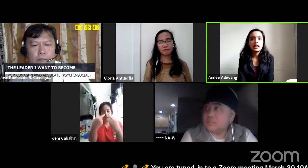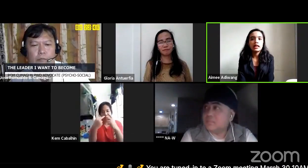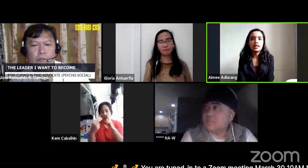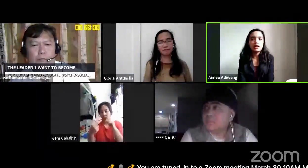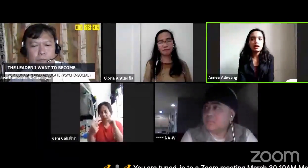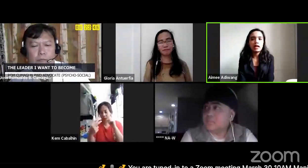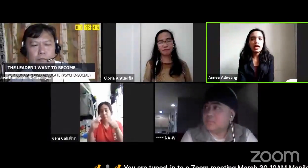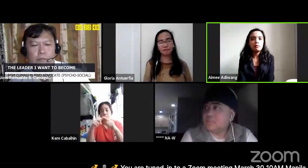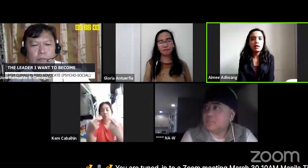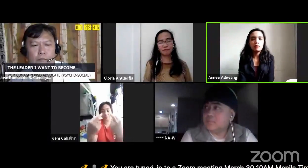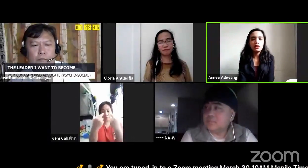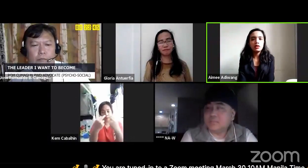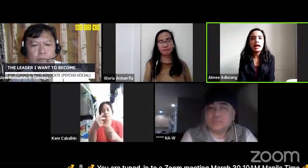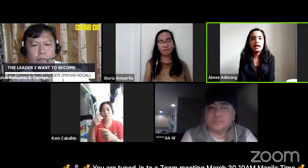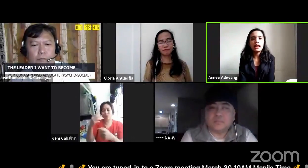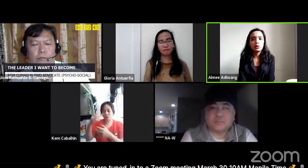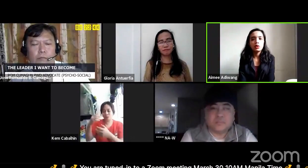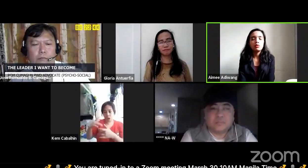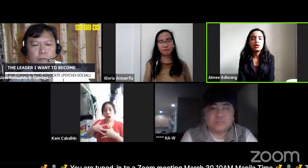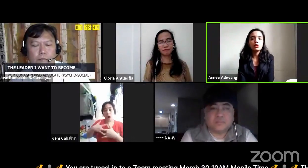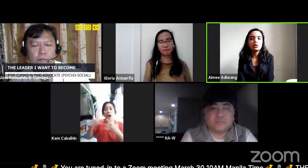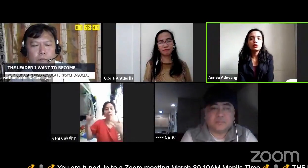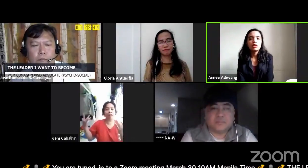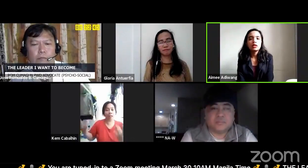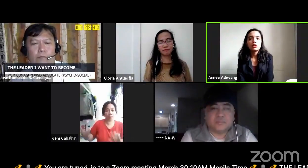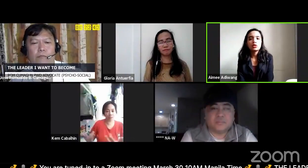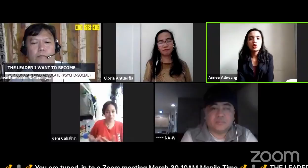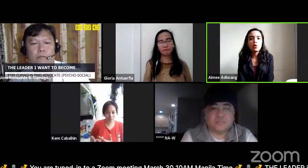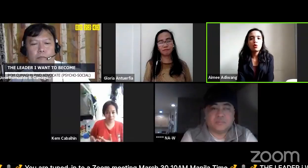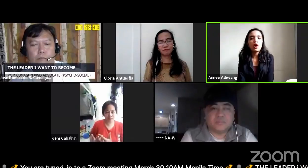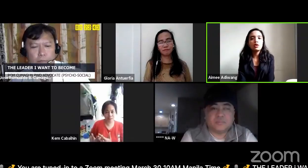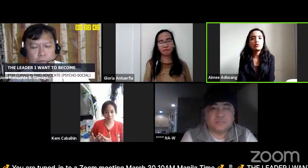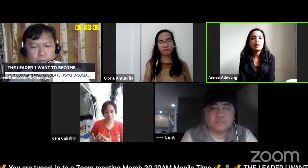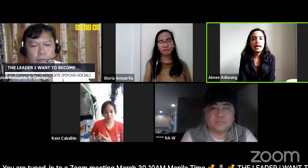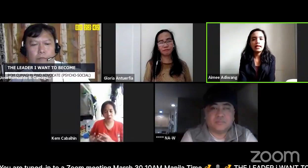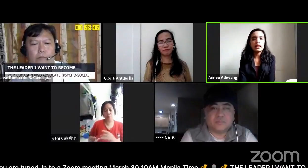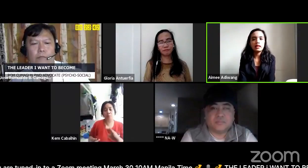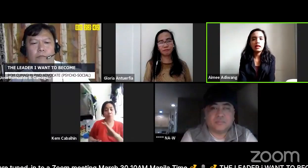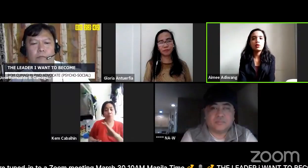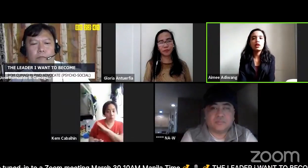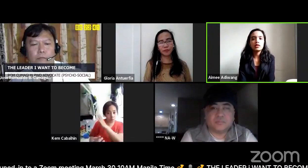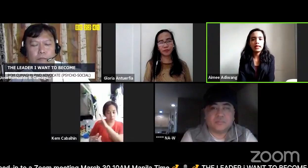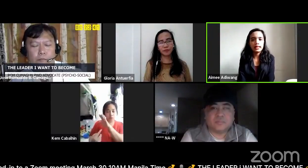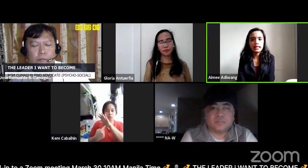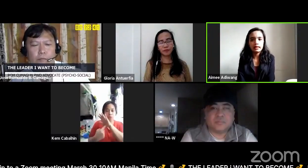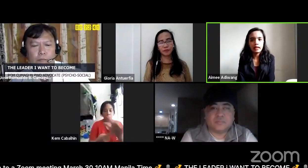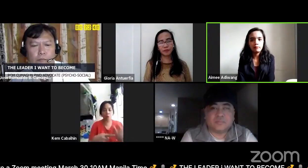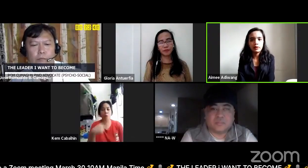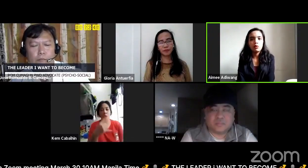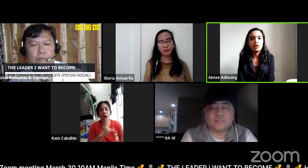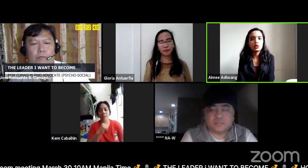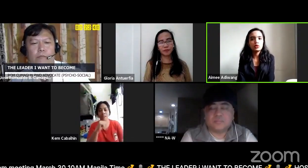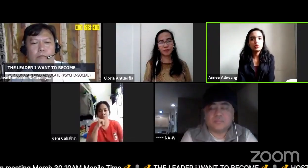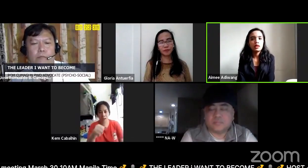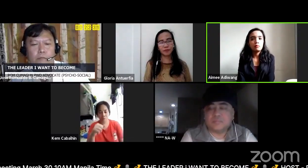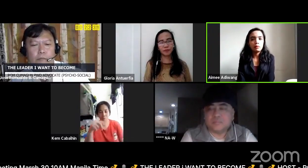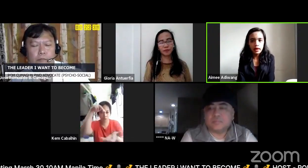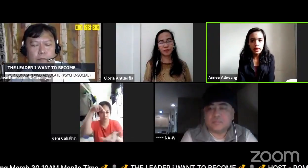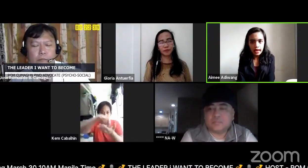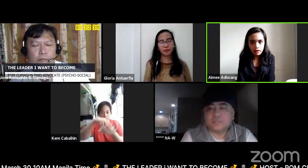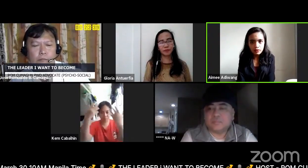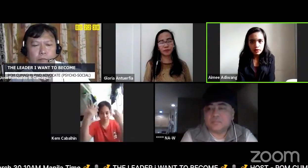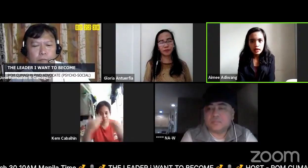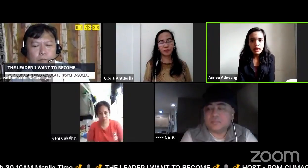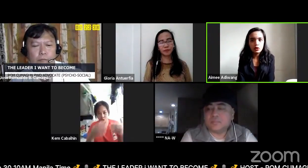skills ba? Kasi kahit PWD tayo, we should show kung ano yung kaya natin, kung ano yung skills natin. We should